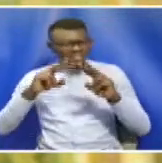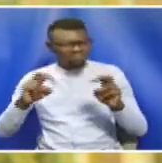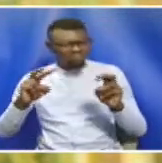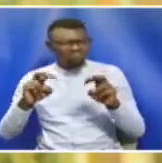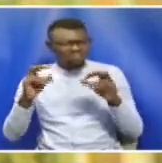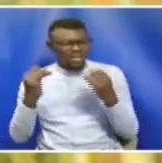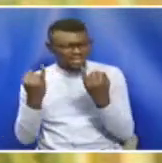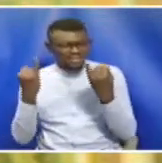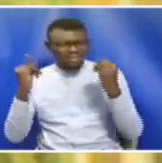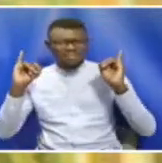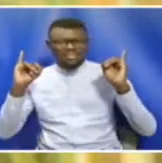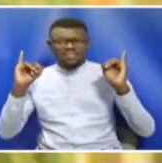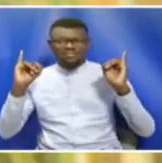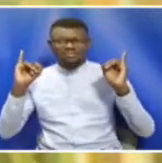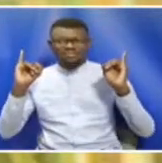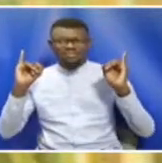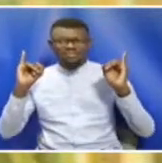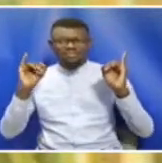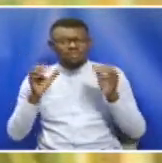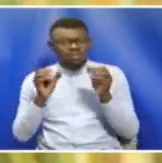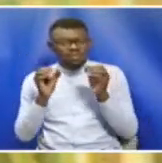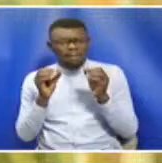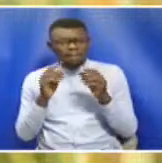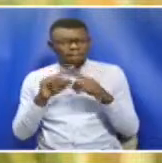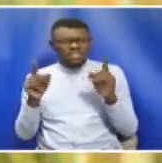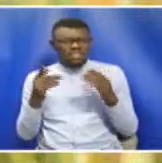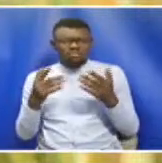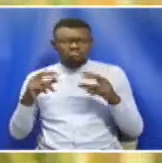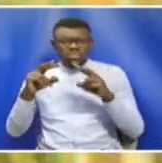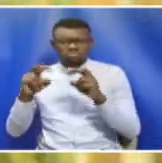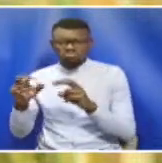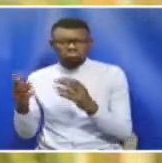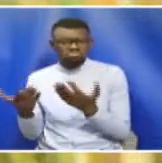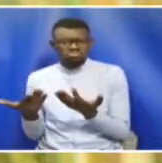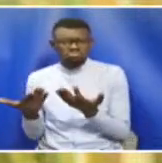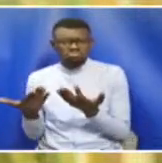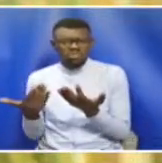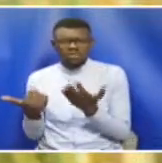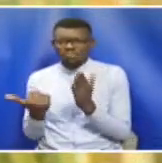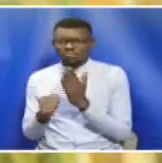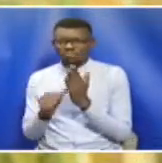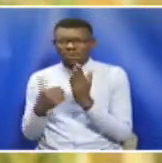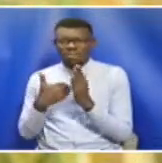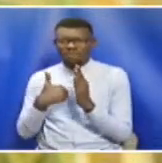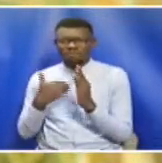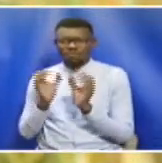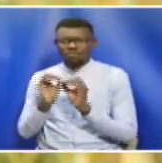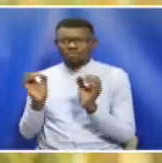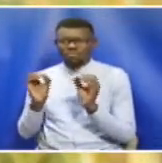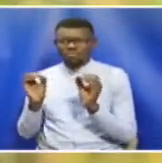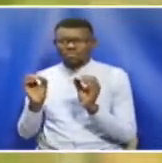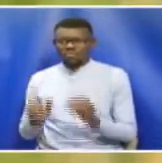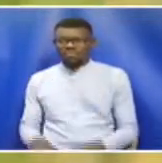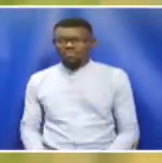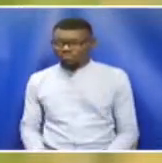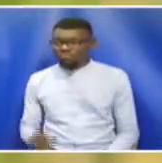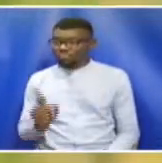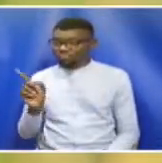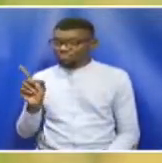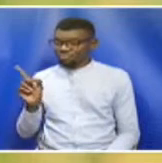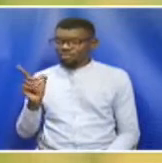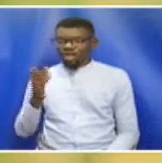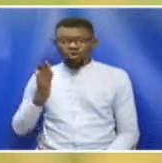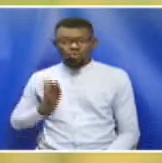independent investigation if that investigation doesn't have political implications? George Kegoro, who is a human rights